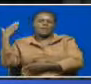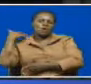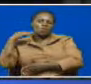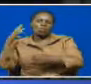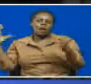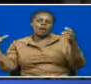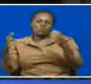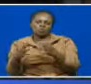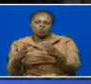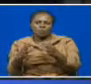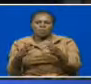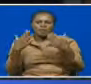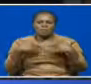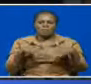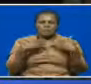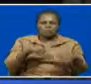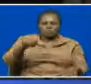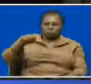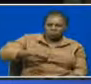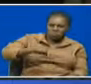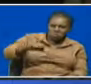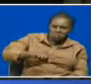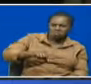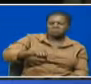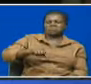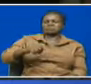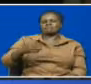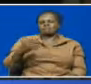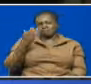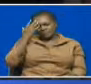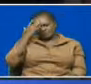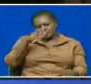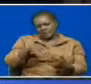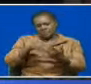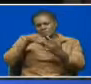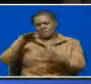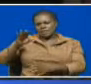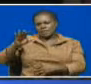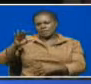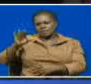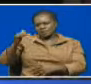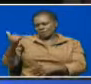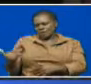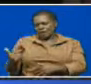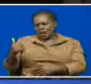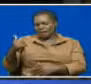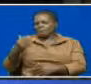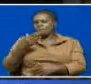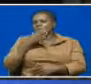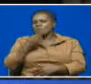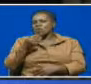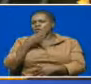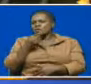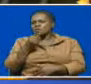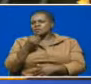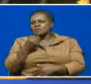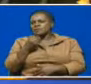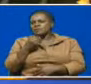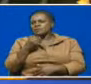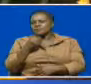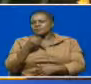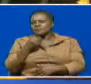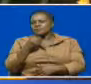in the streets. People are doing prostitution, especially young girls, young boys who are engaging in drugs